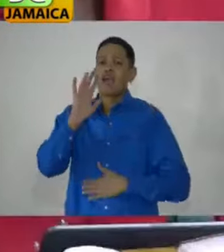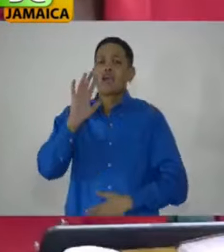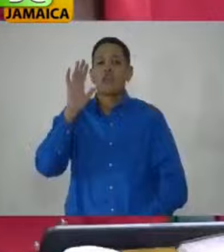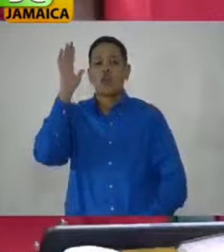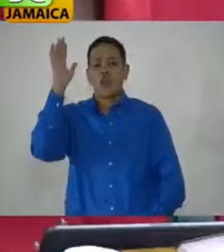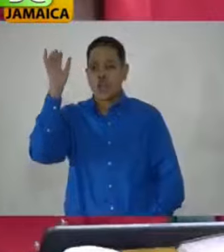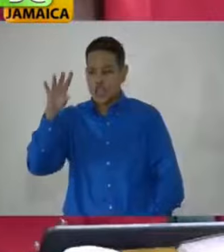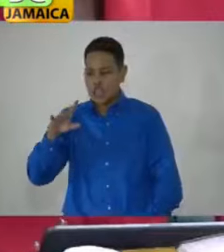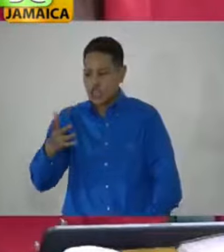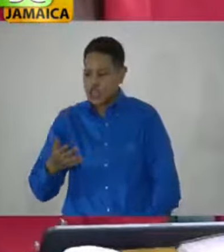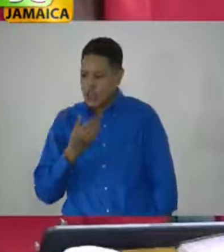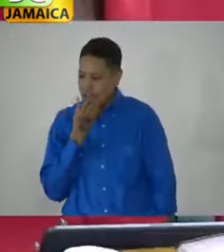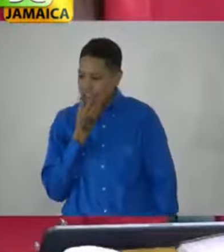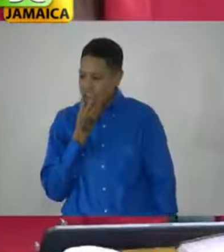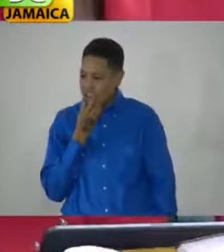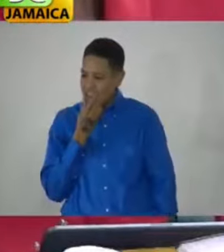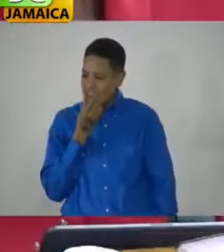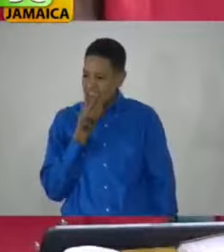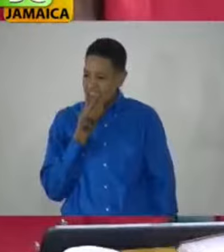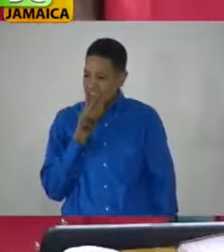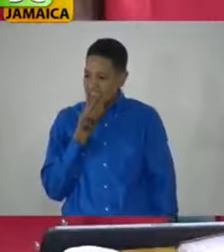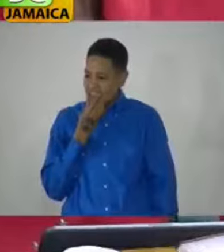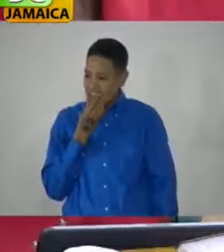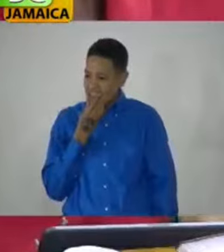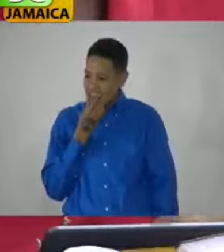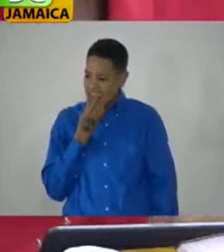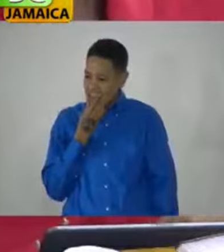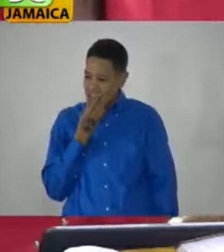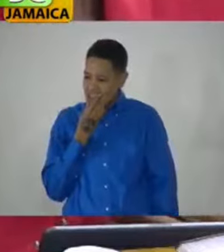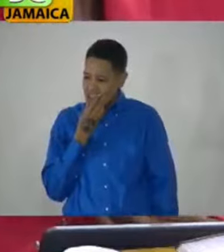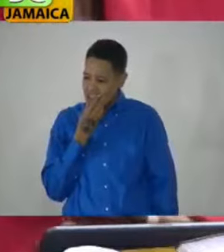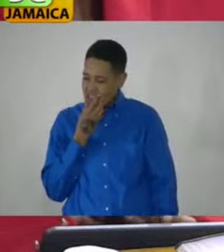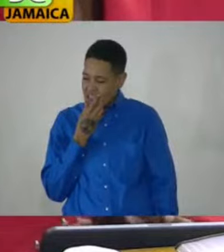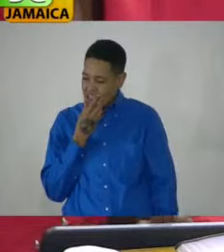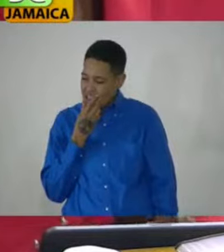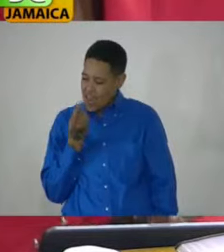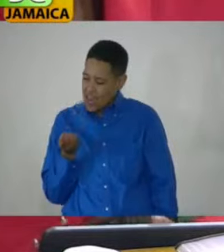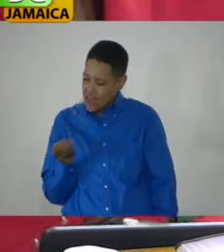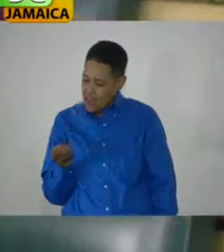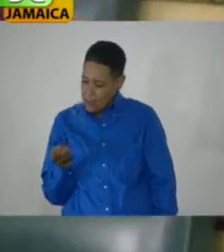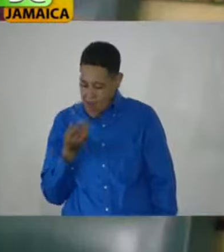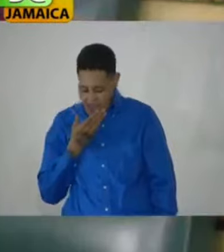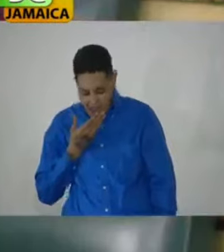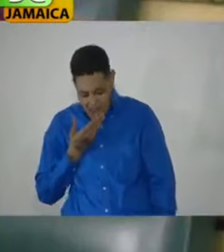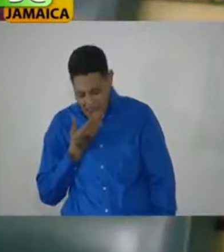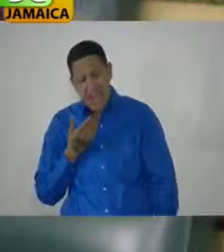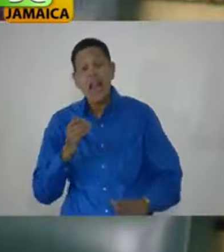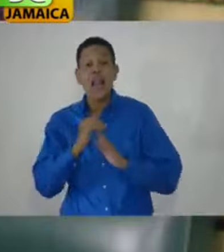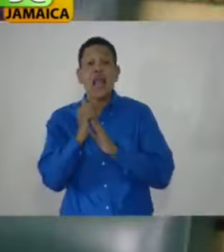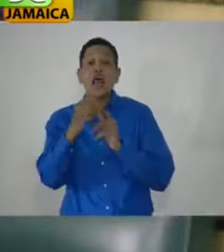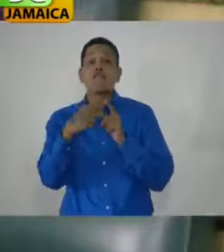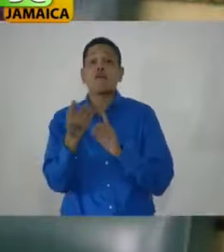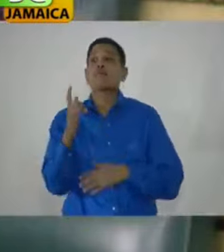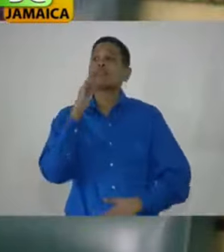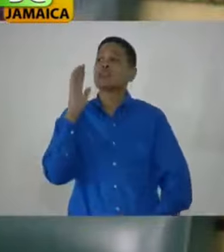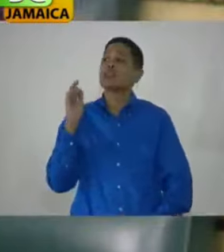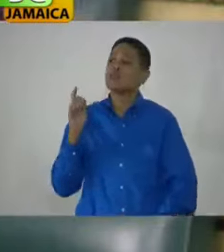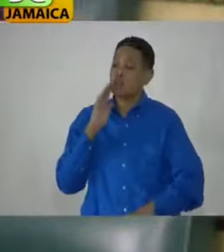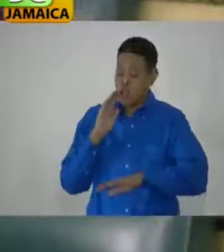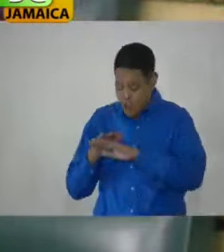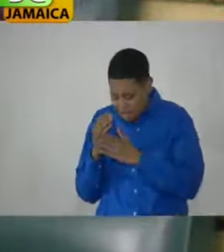assertion. Madam Speaker, the leader of opposition and the spokesman on